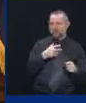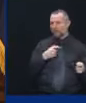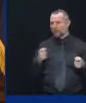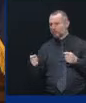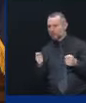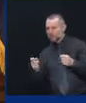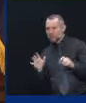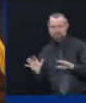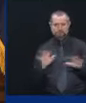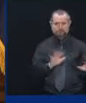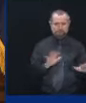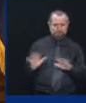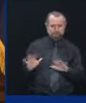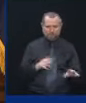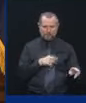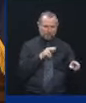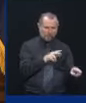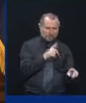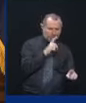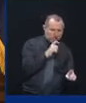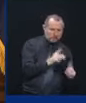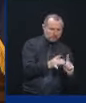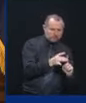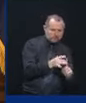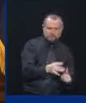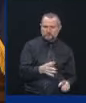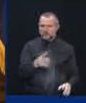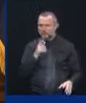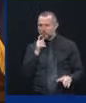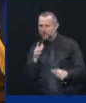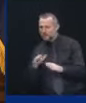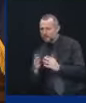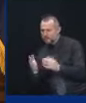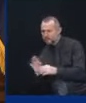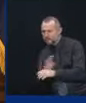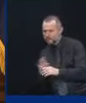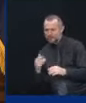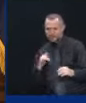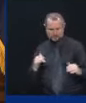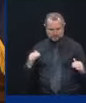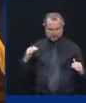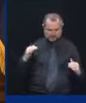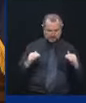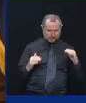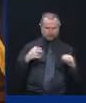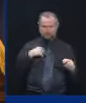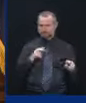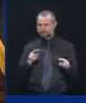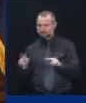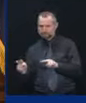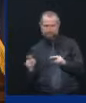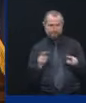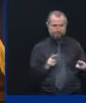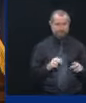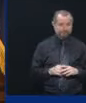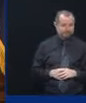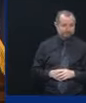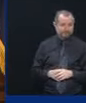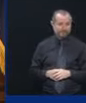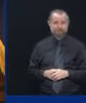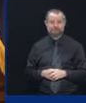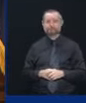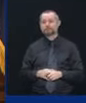one eye on the gauges of the infection rate, et cetera. One hand, one eye doesn't really work,